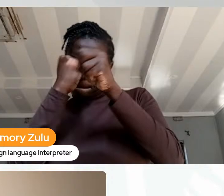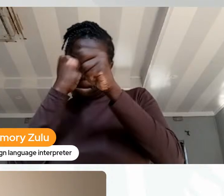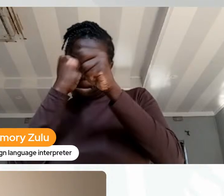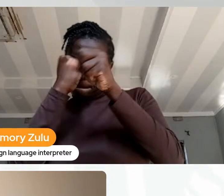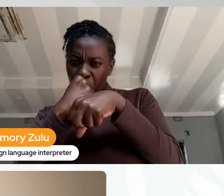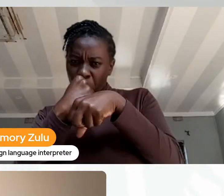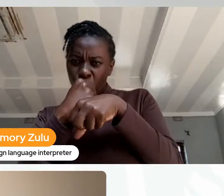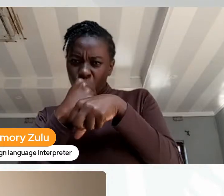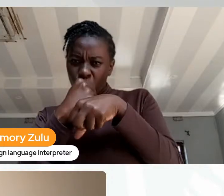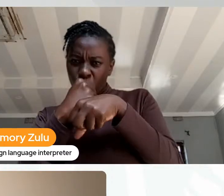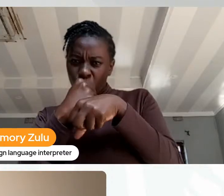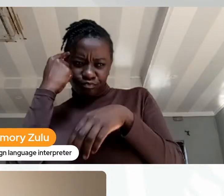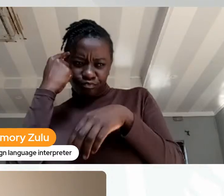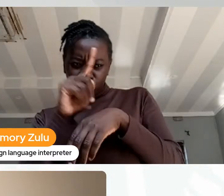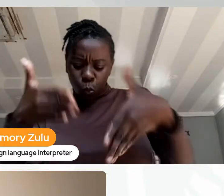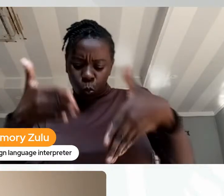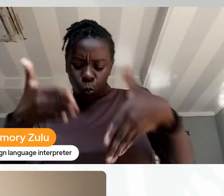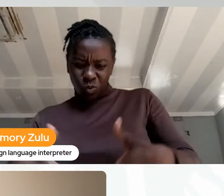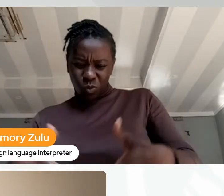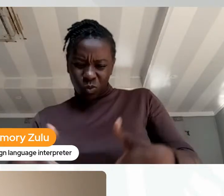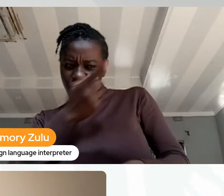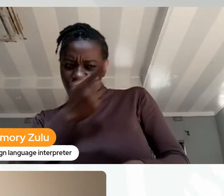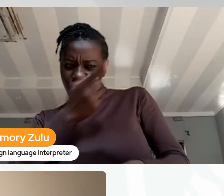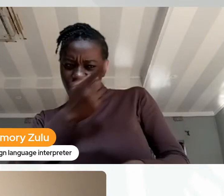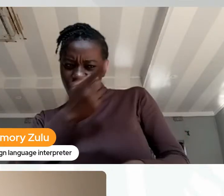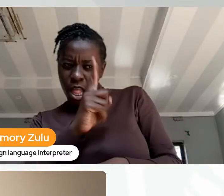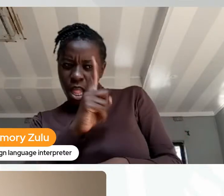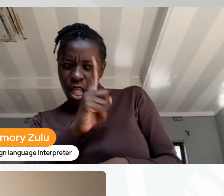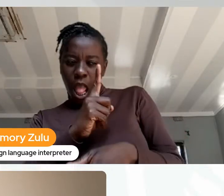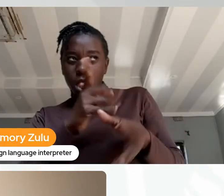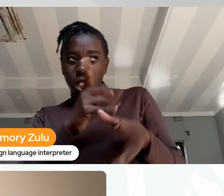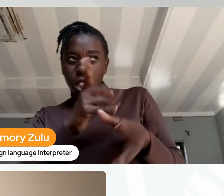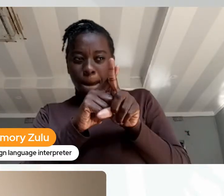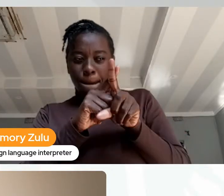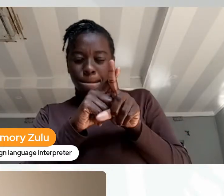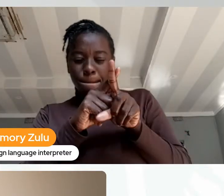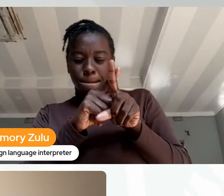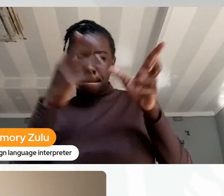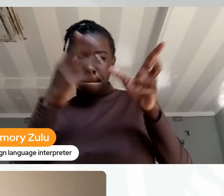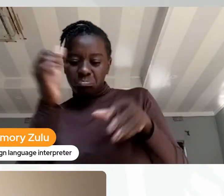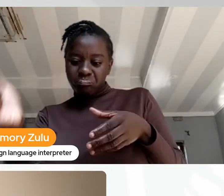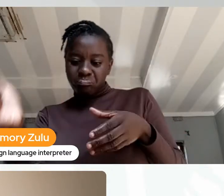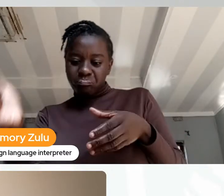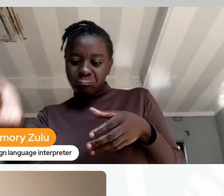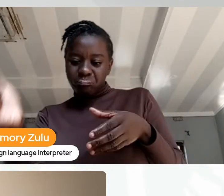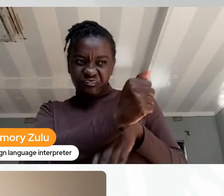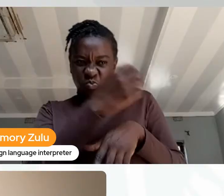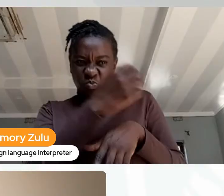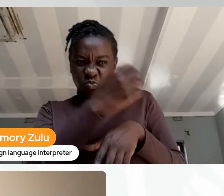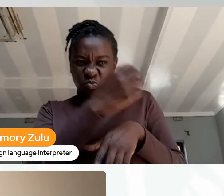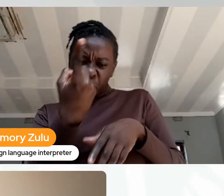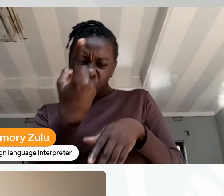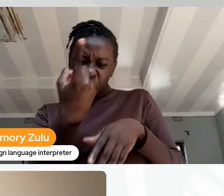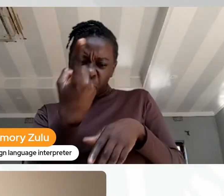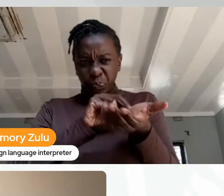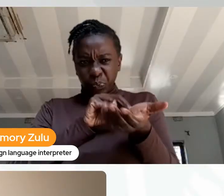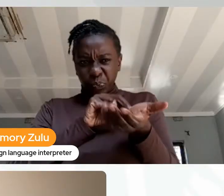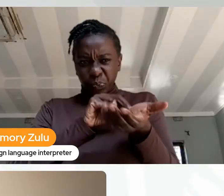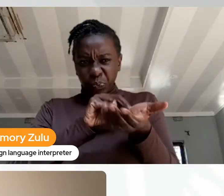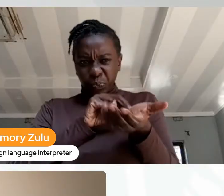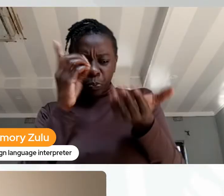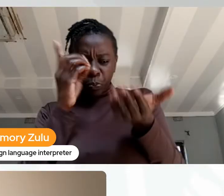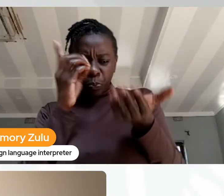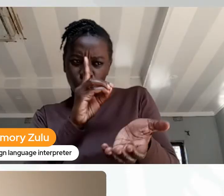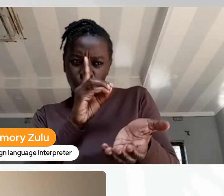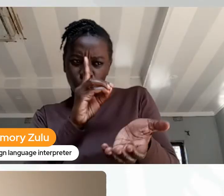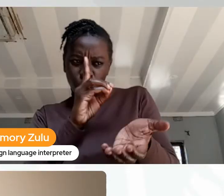National Healthcare Standards now, especially when it comes to Chapter 2. Chapter 2 talks about sick bays.